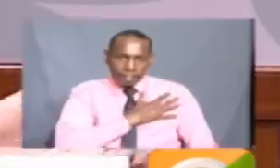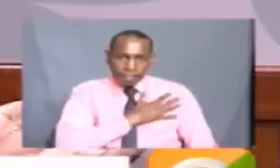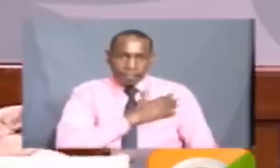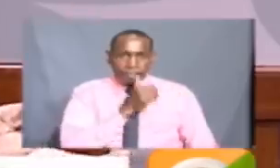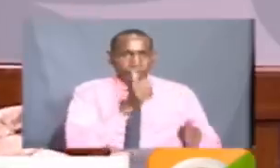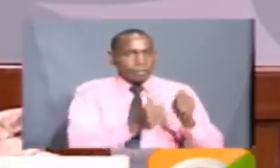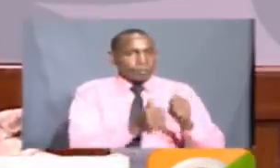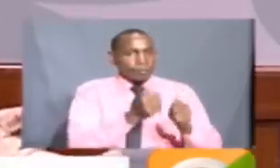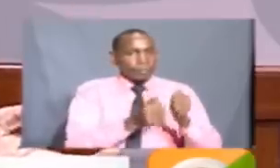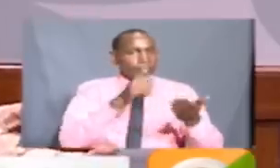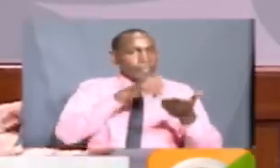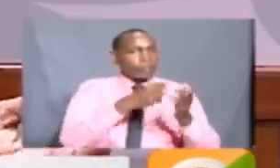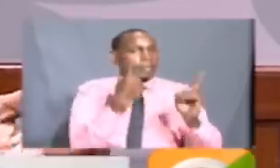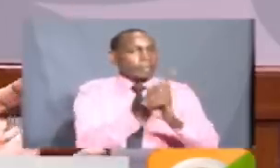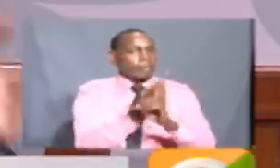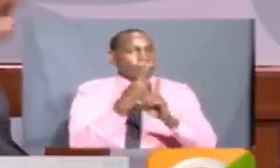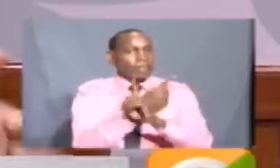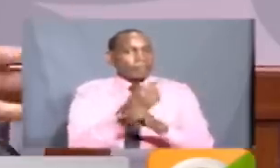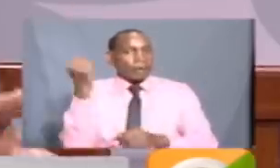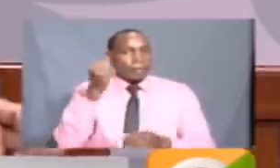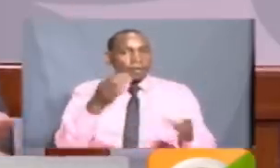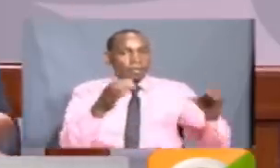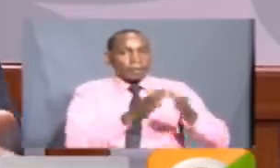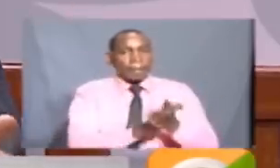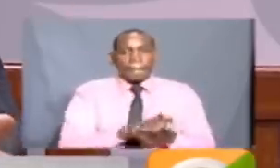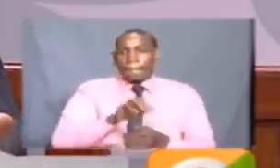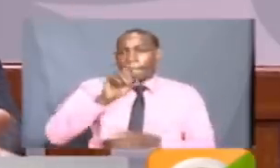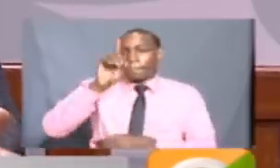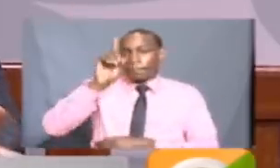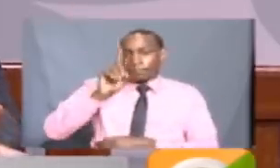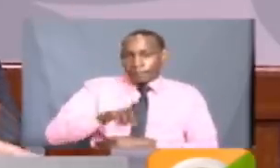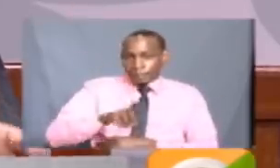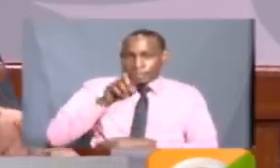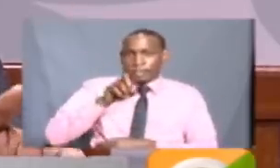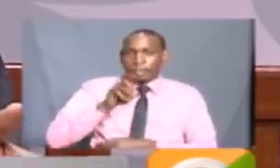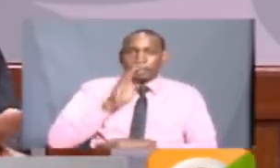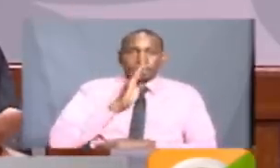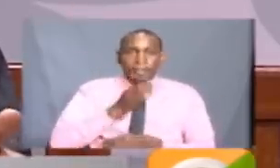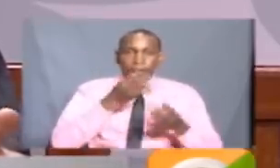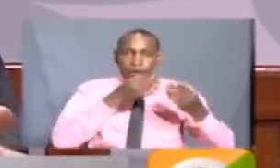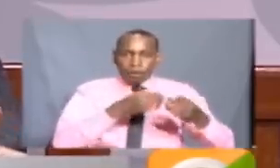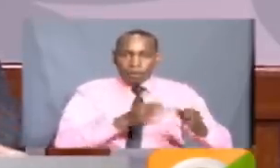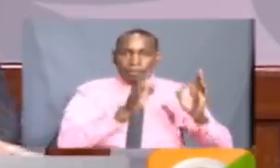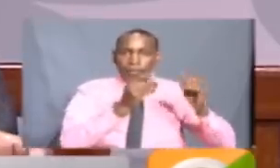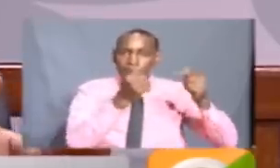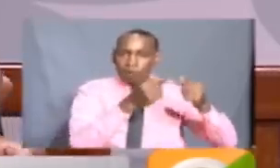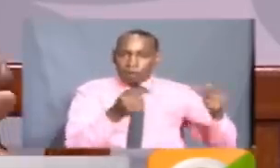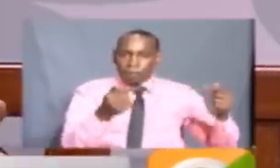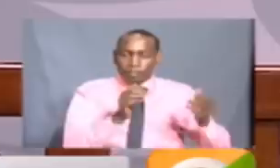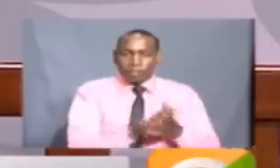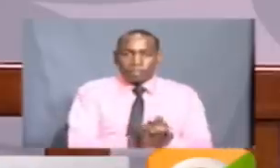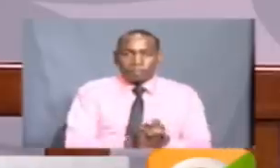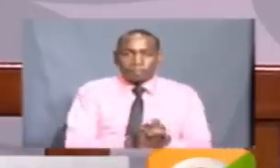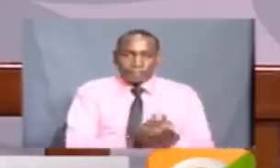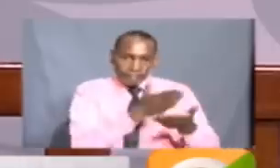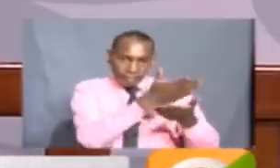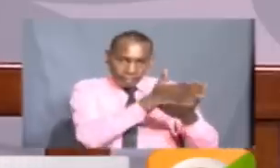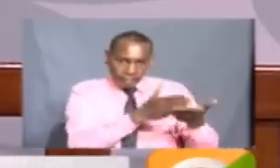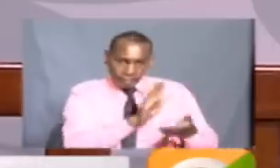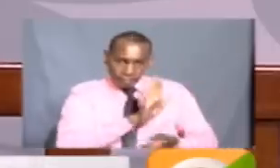amalgam of different political parties. That ought to be the official position. Yeah. A segment of